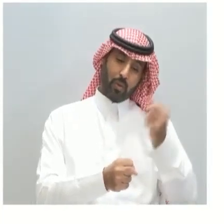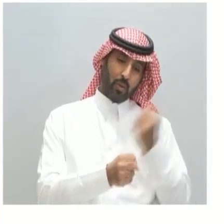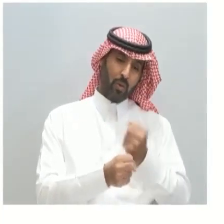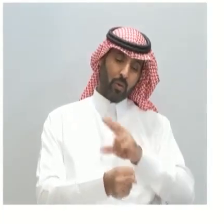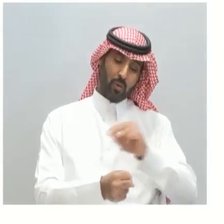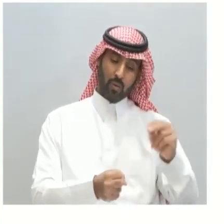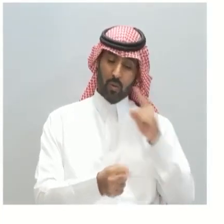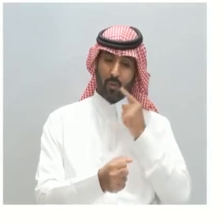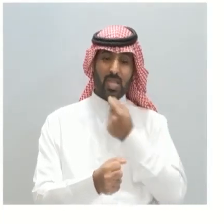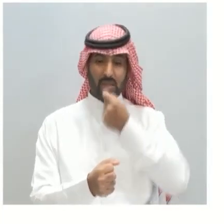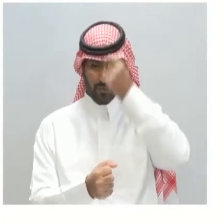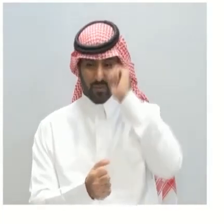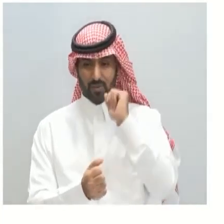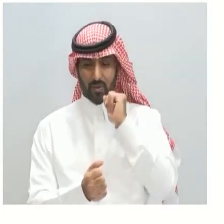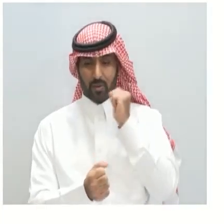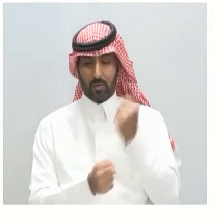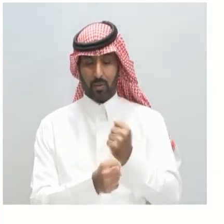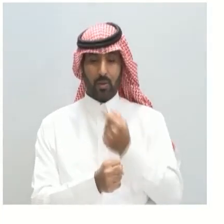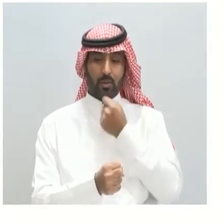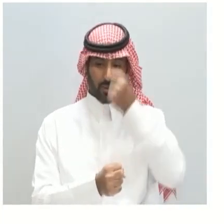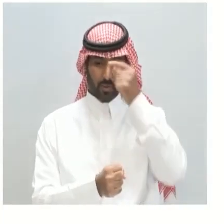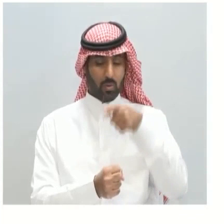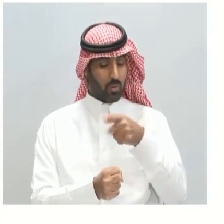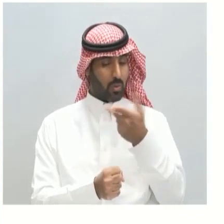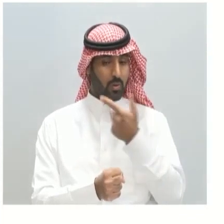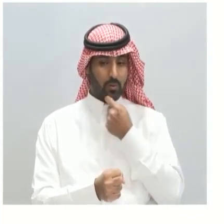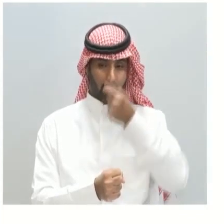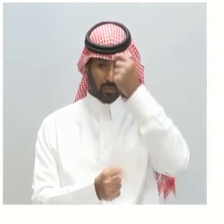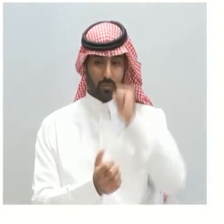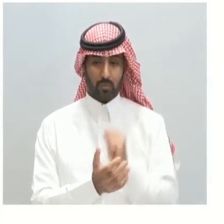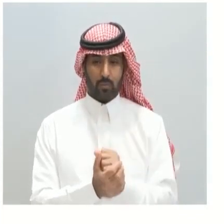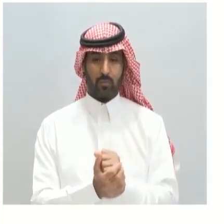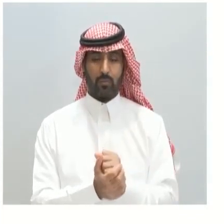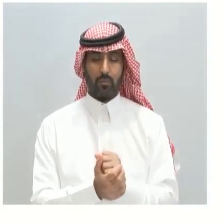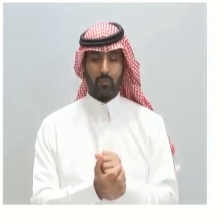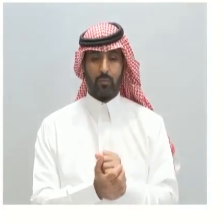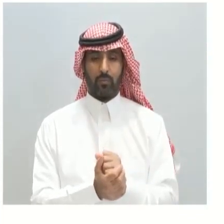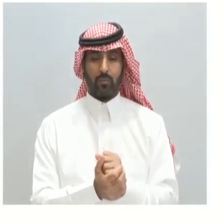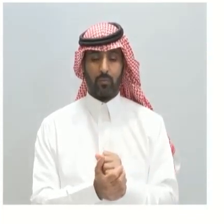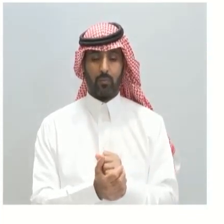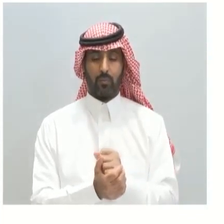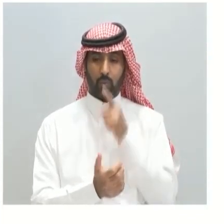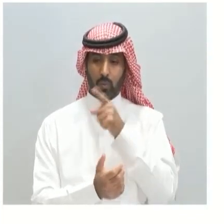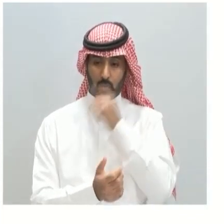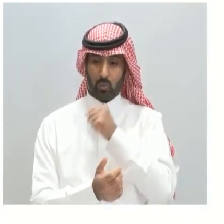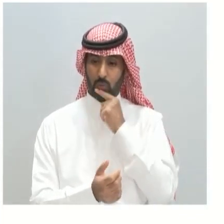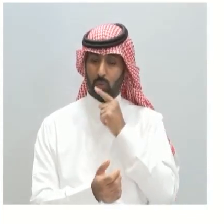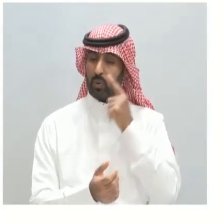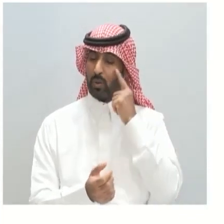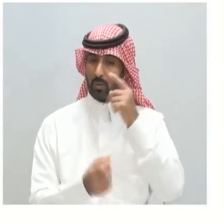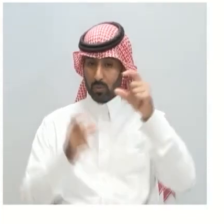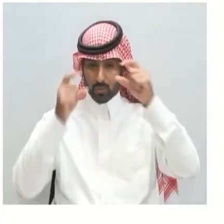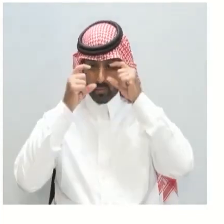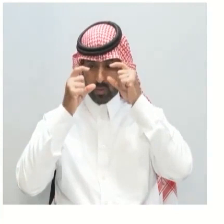participle, the past participle that functions as an adjective. Let's see the examples here. You should put on